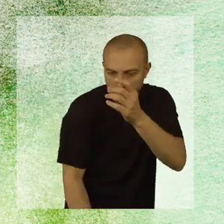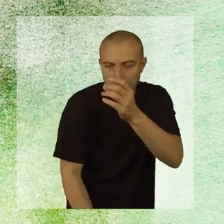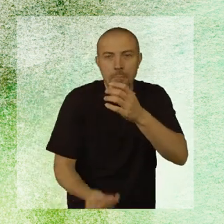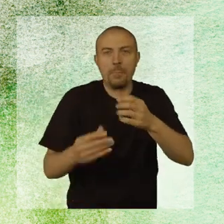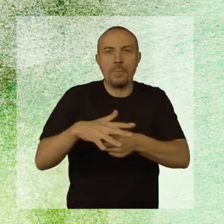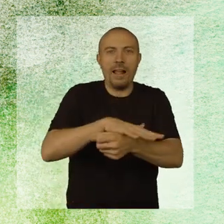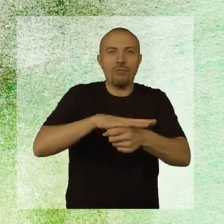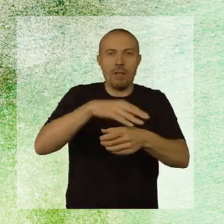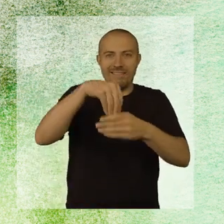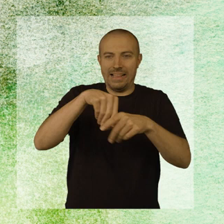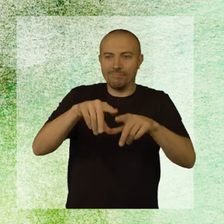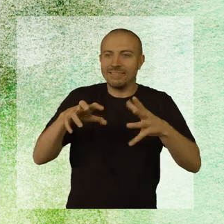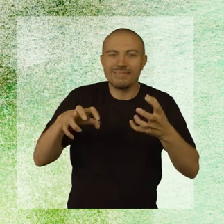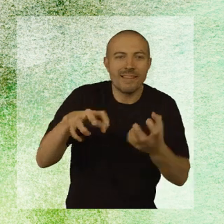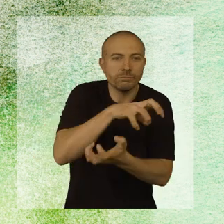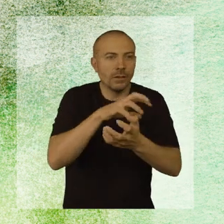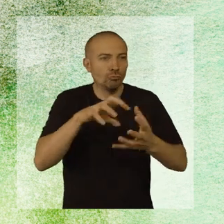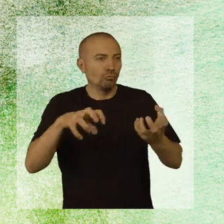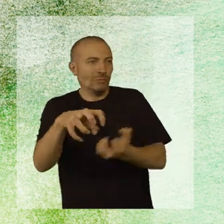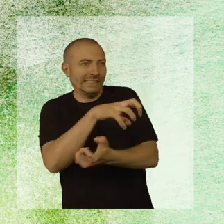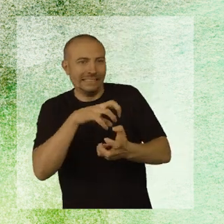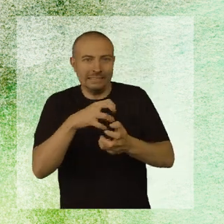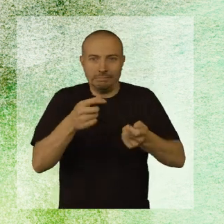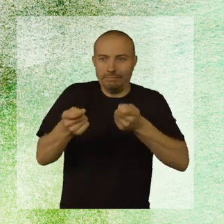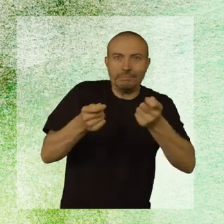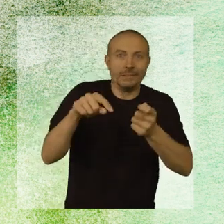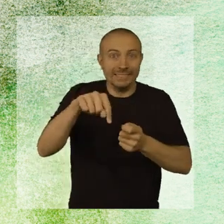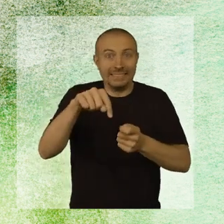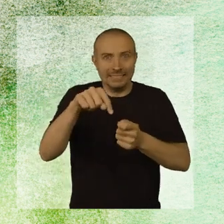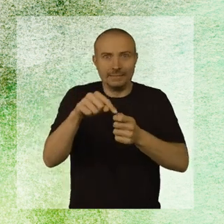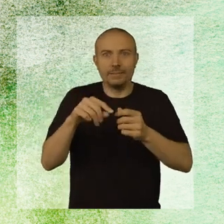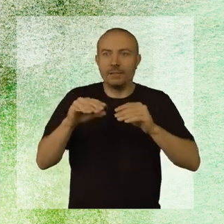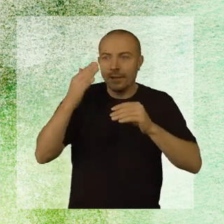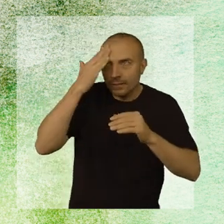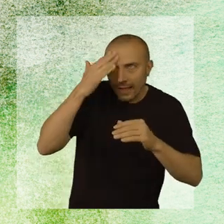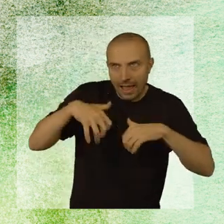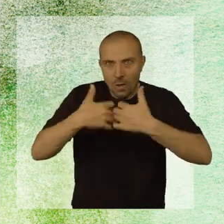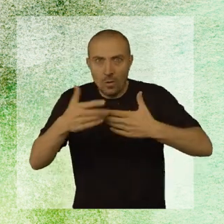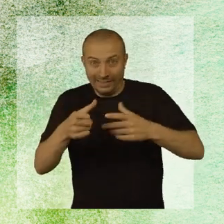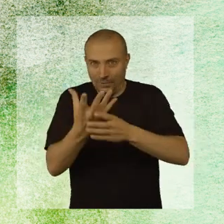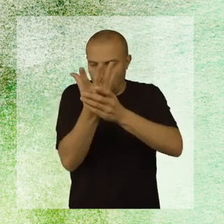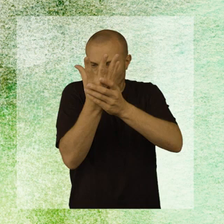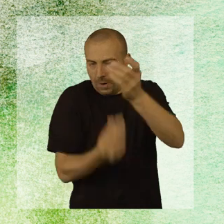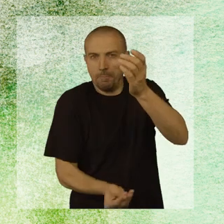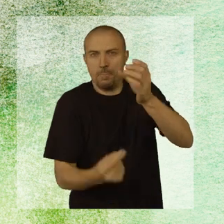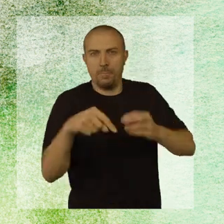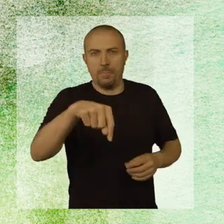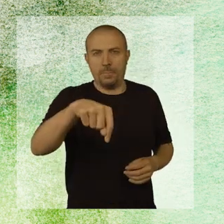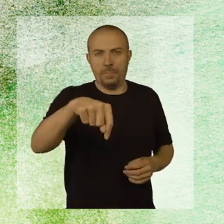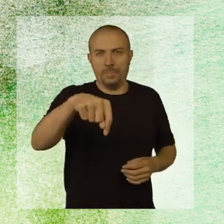really big area that is missing in the disaster